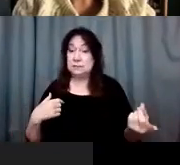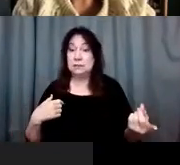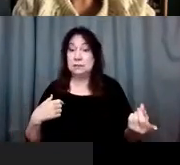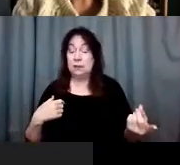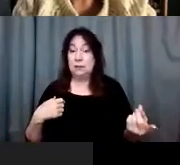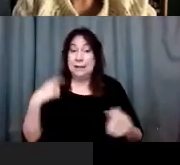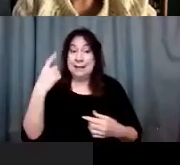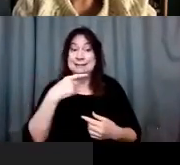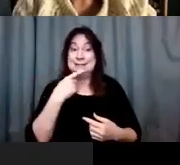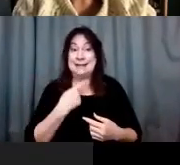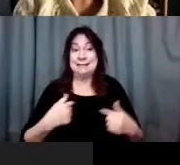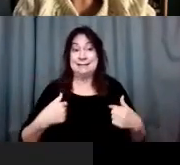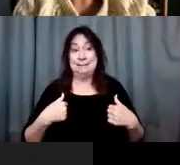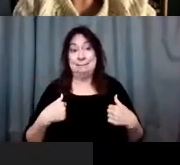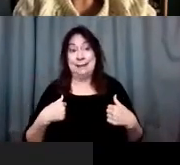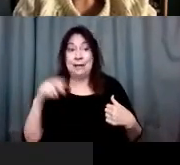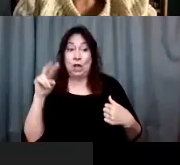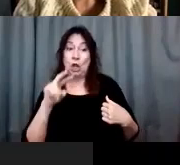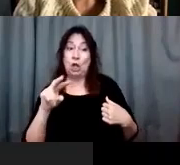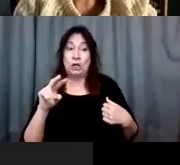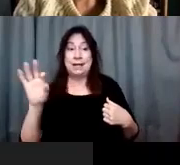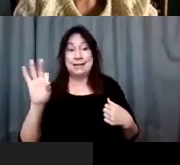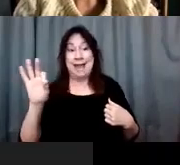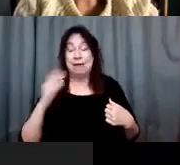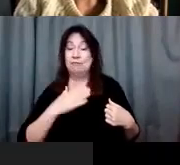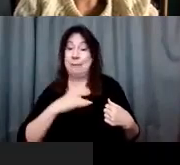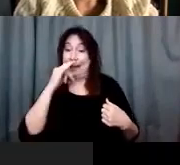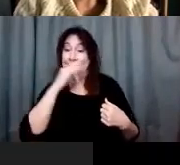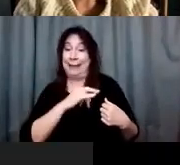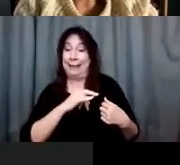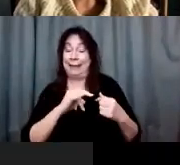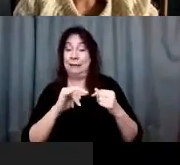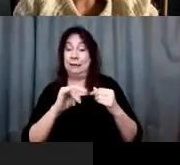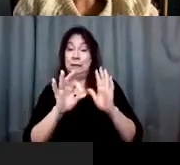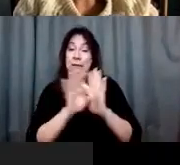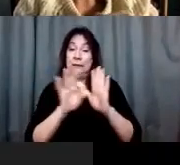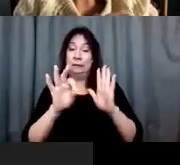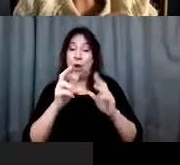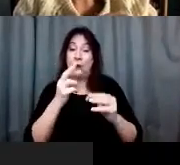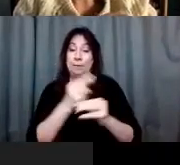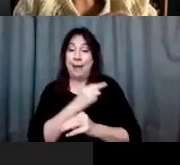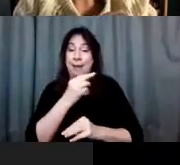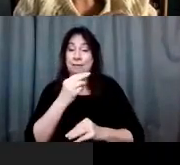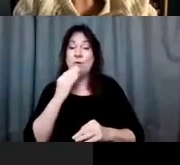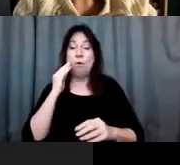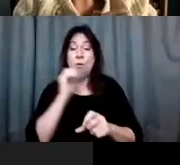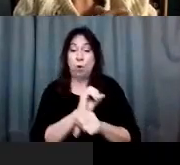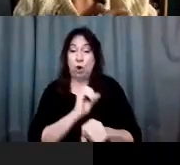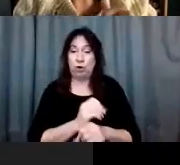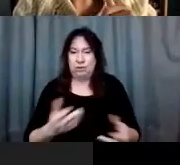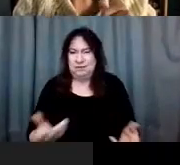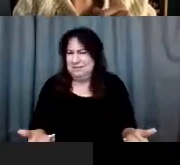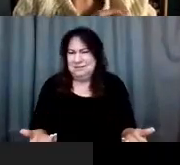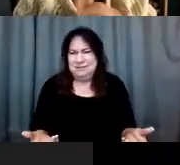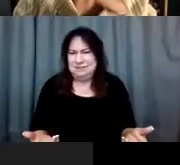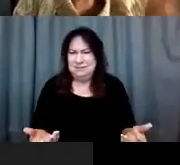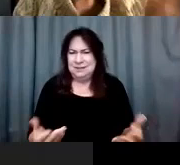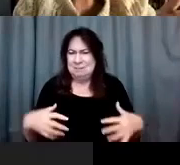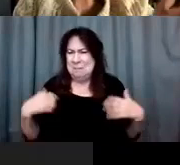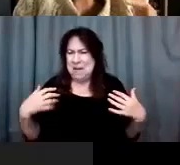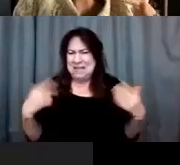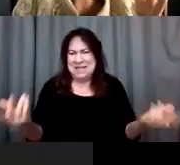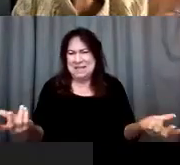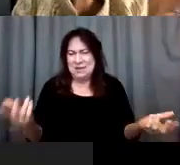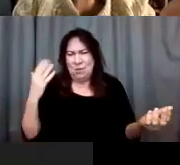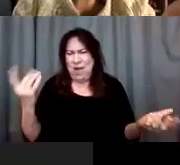it says like me looking at the F my kid got for the math homework I solved. Now you don't really know why the monkey's there. That was kind of